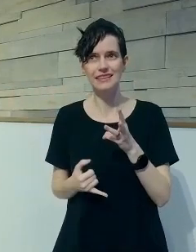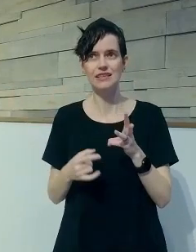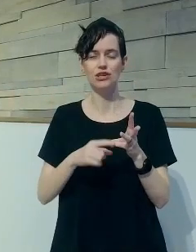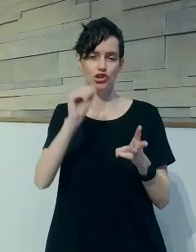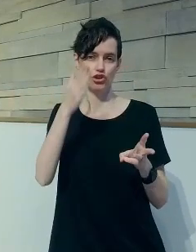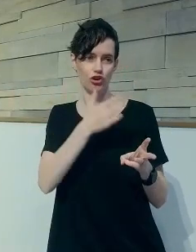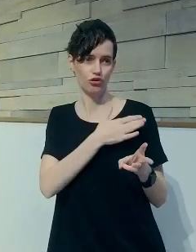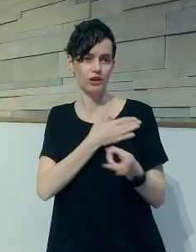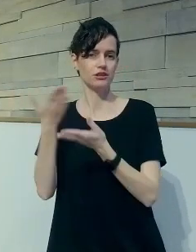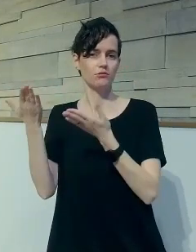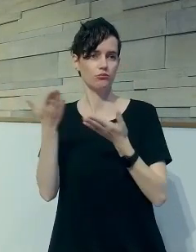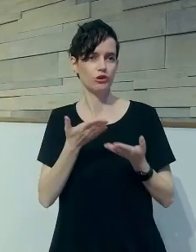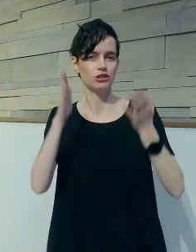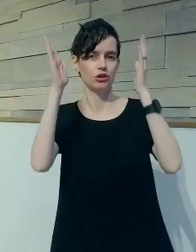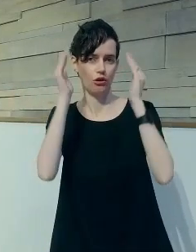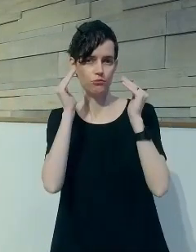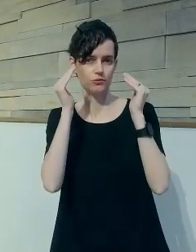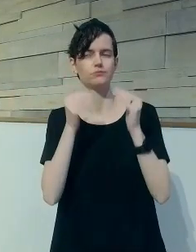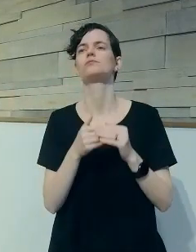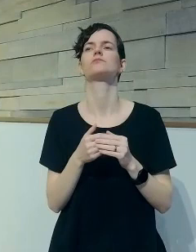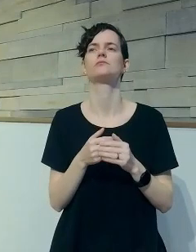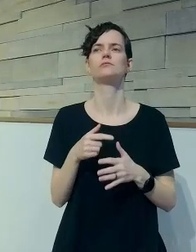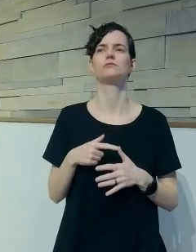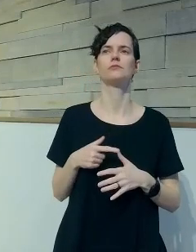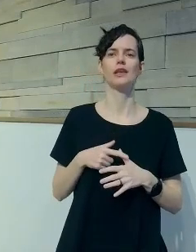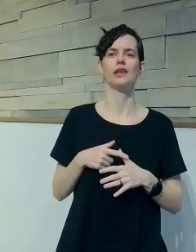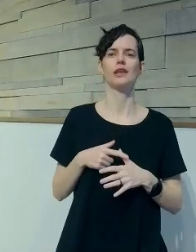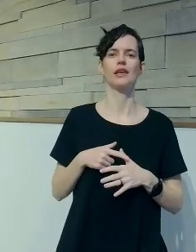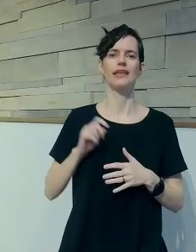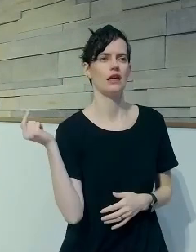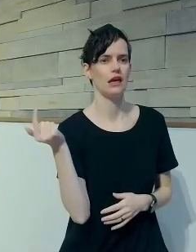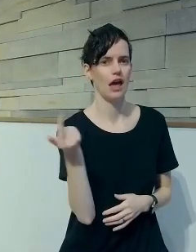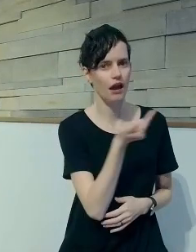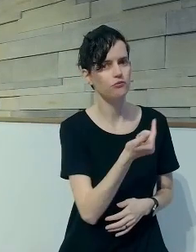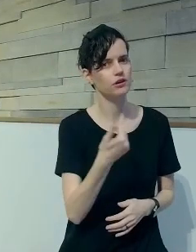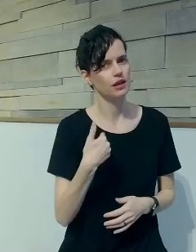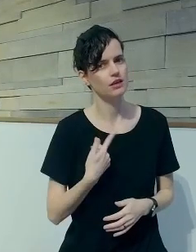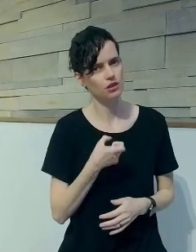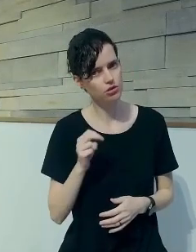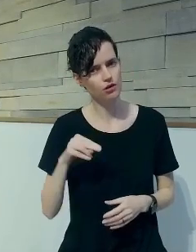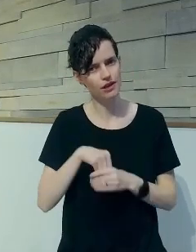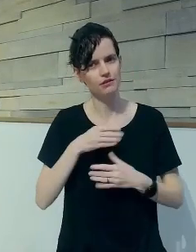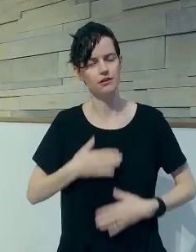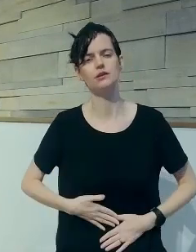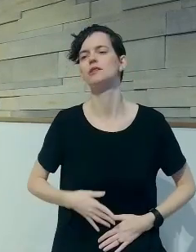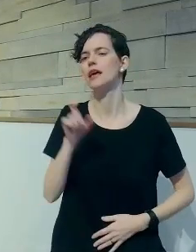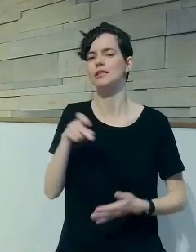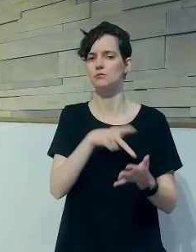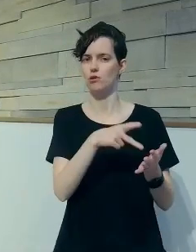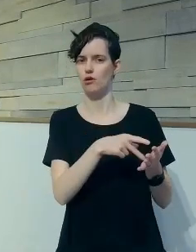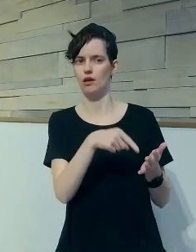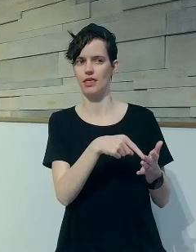grace brings hope. So let's look at everyone gets thorns in the flesh. Just ask the Apostle